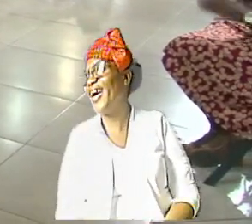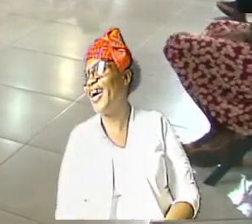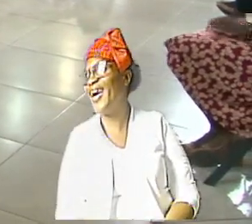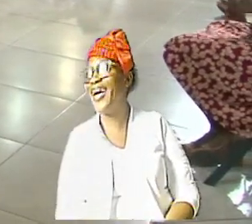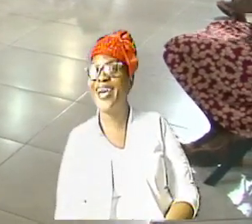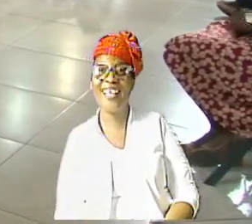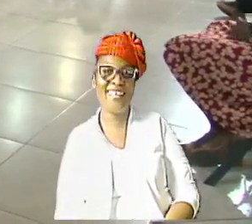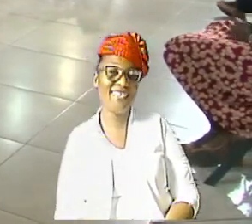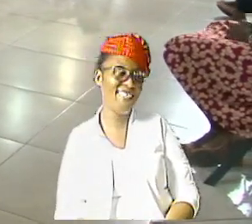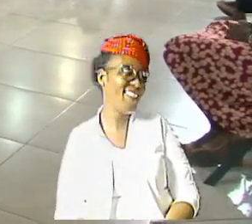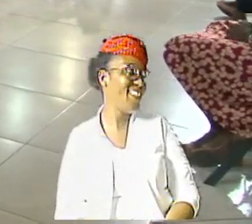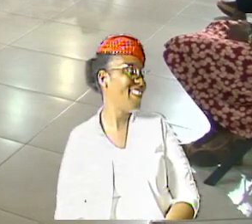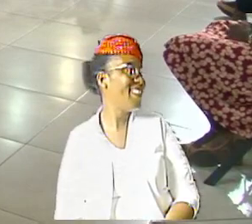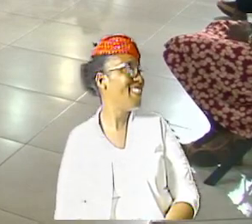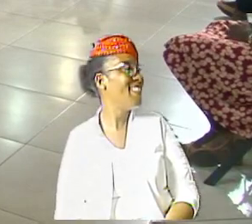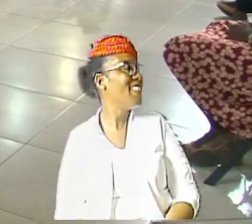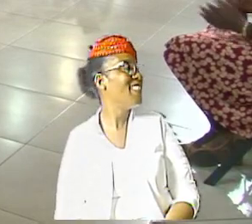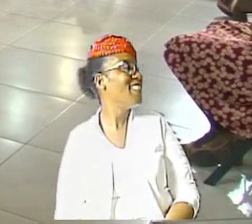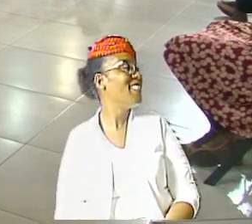Yes, you can go back, ladies.